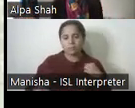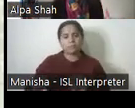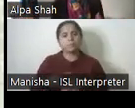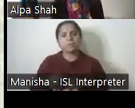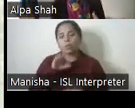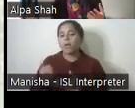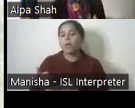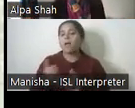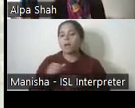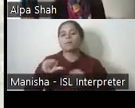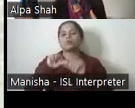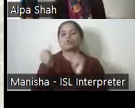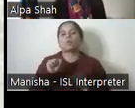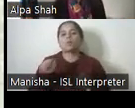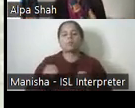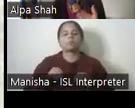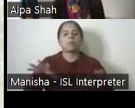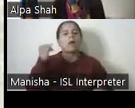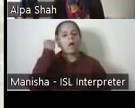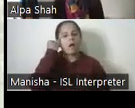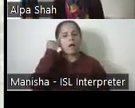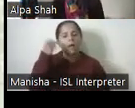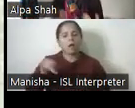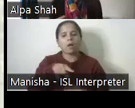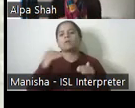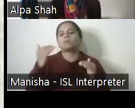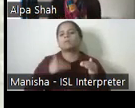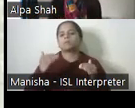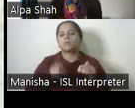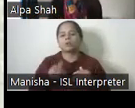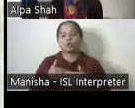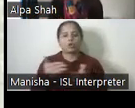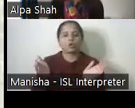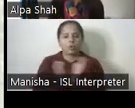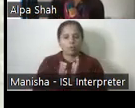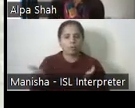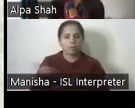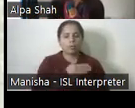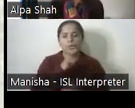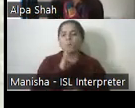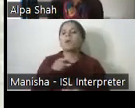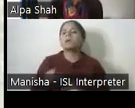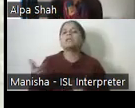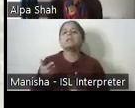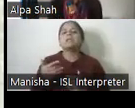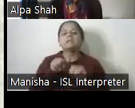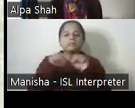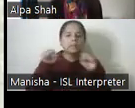to shape and spread the ideologies of hierarchy in communities where they may not have existed